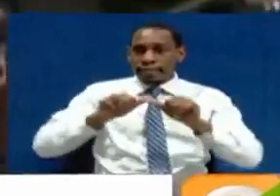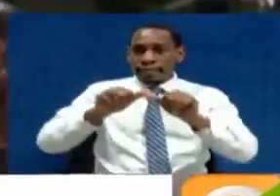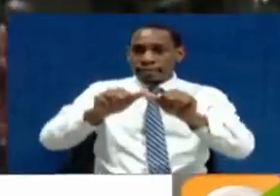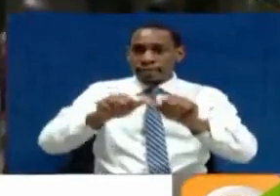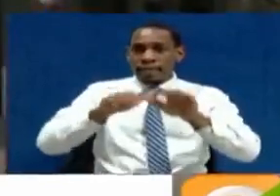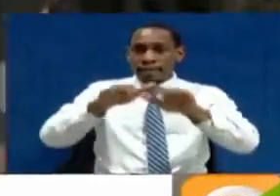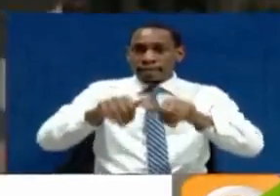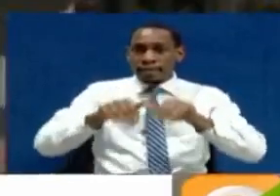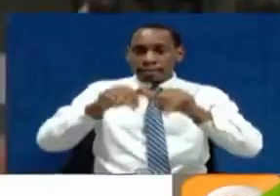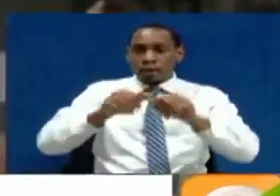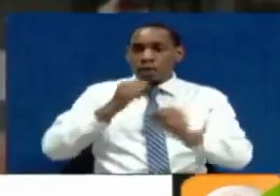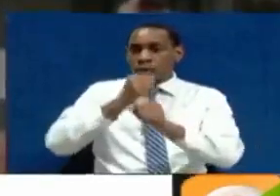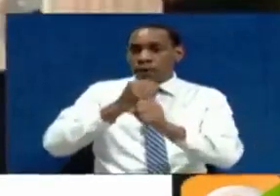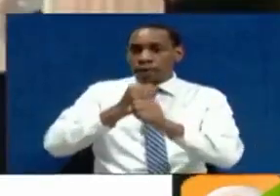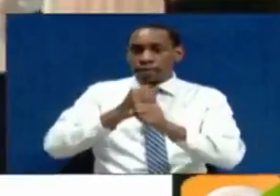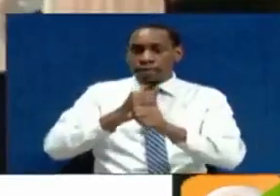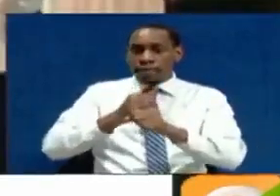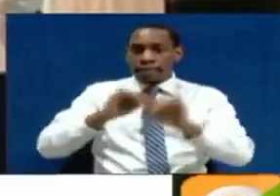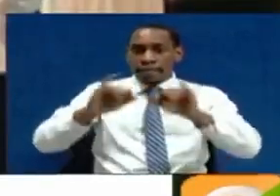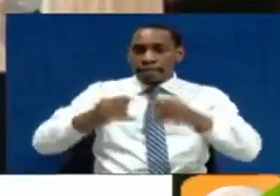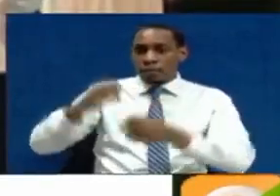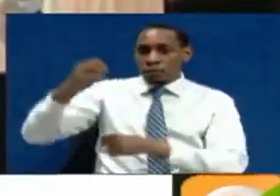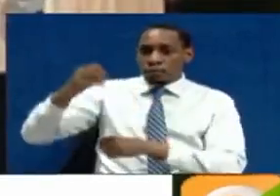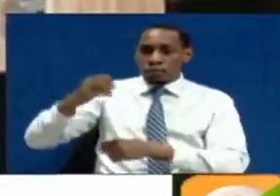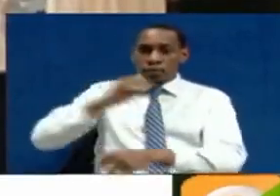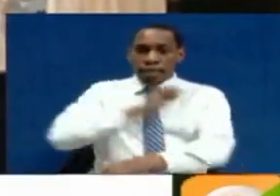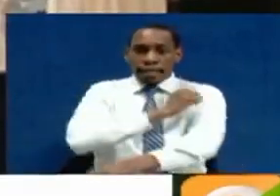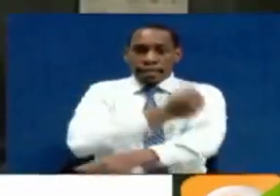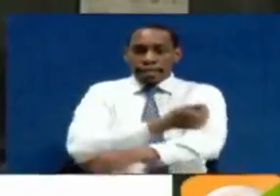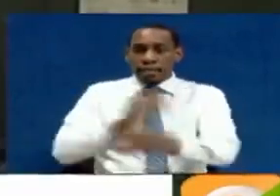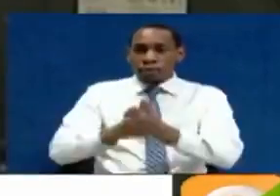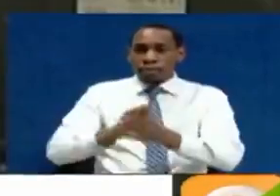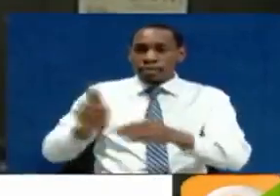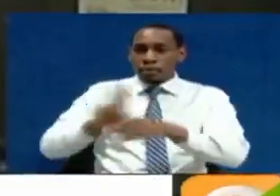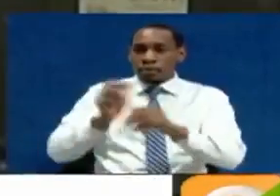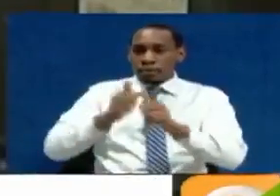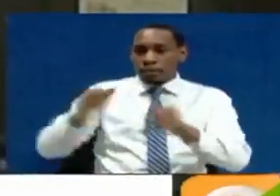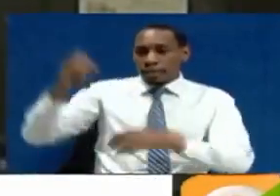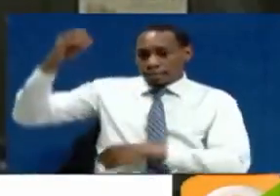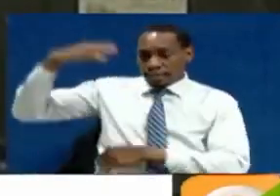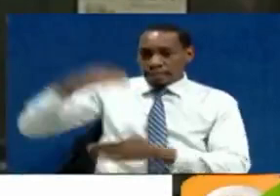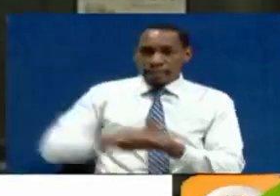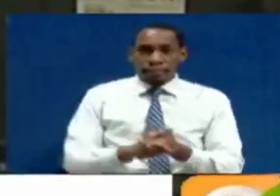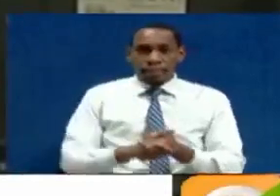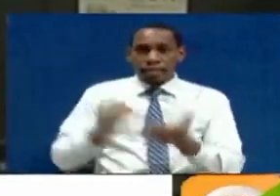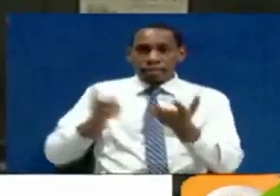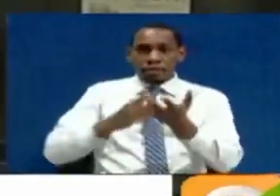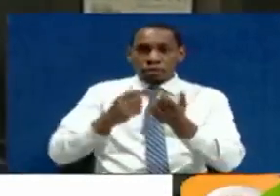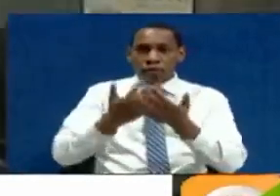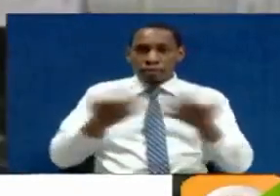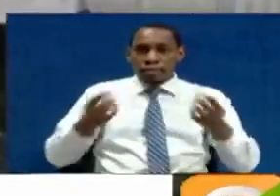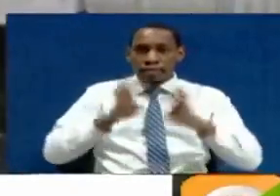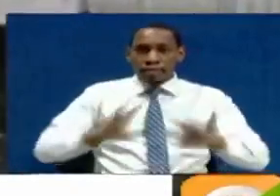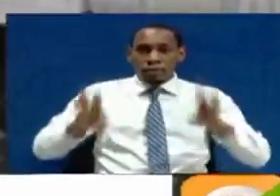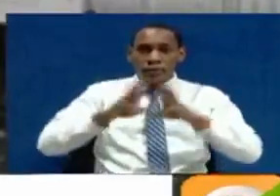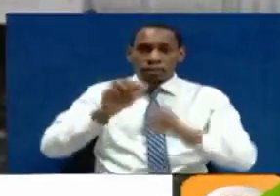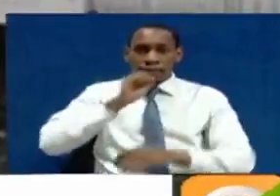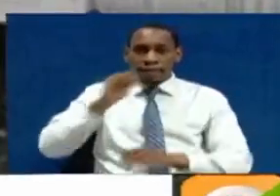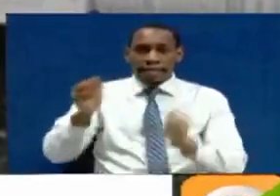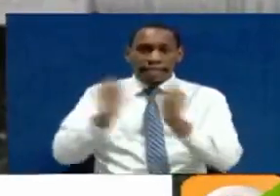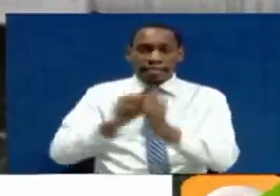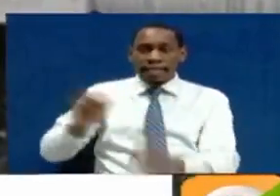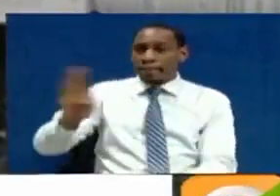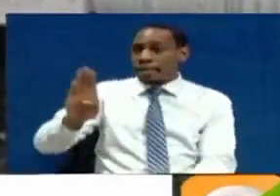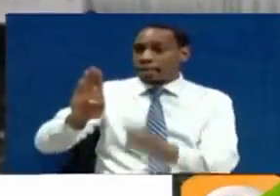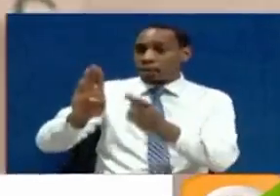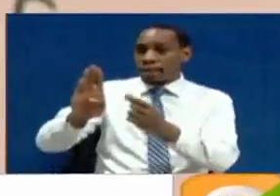sustainable agricultural practices, renewable energy as well, energy efficiency and related areas. With the total assets worth 510